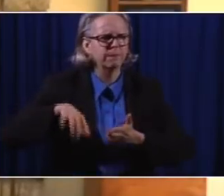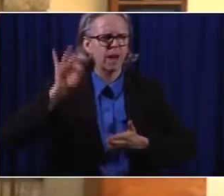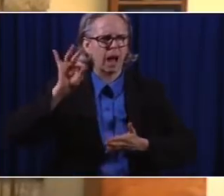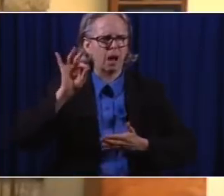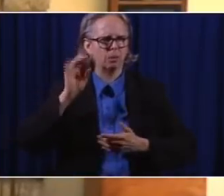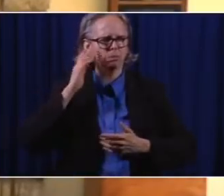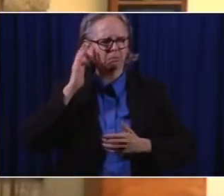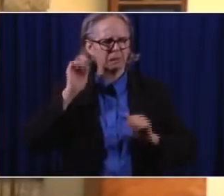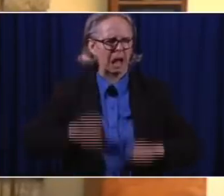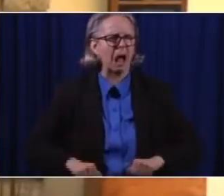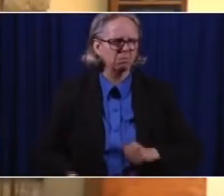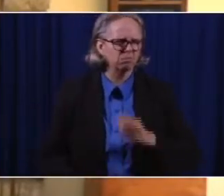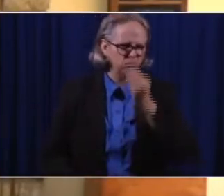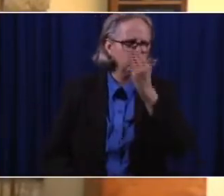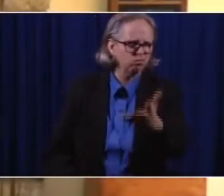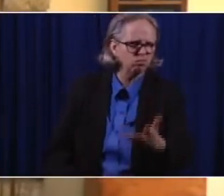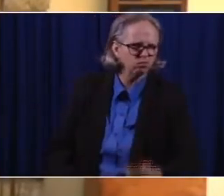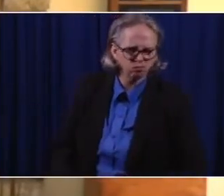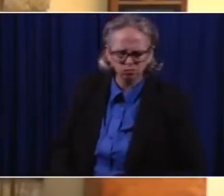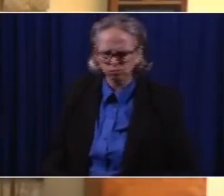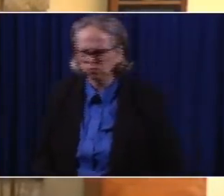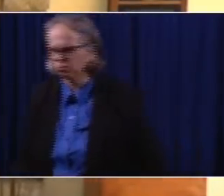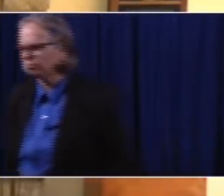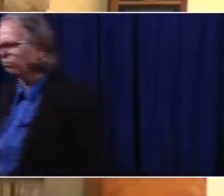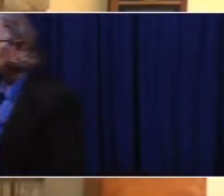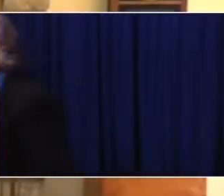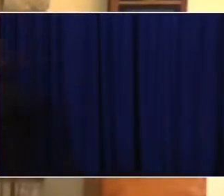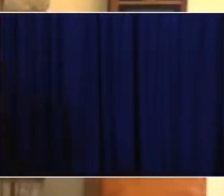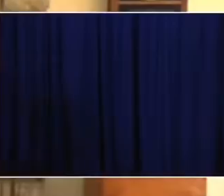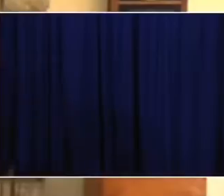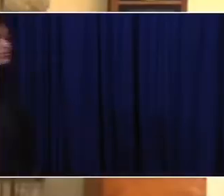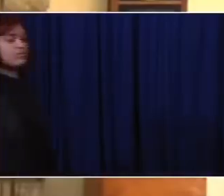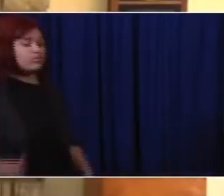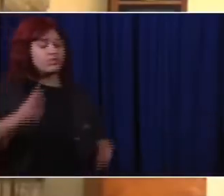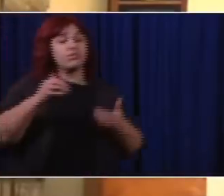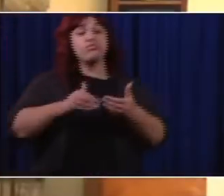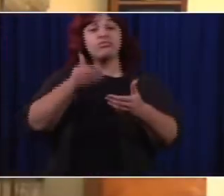Next question is from Matt Wright at WJW in Cleveland.